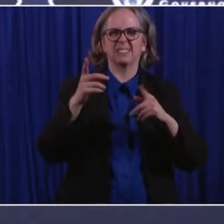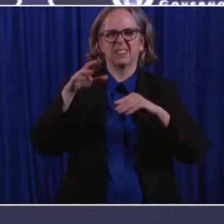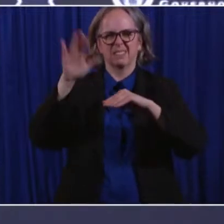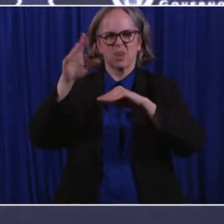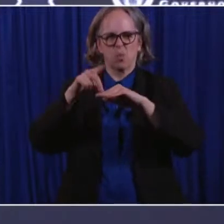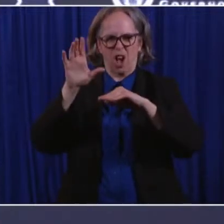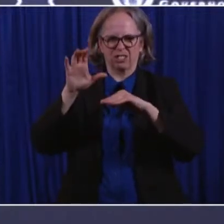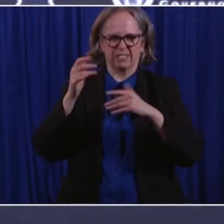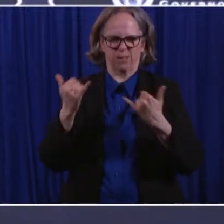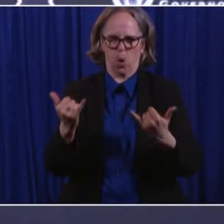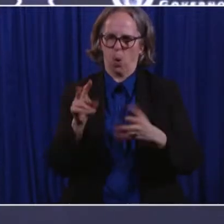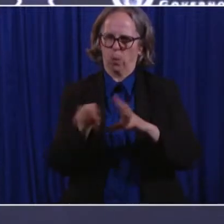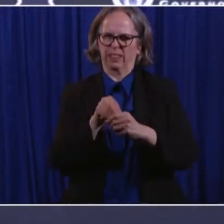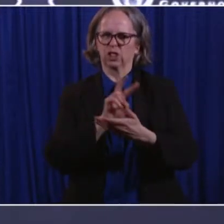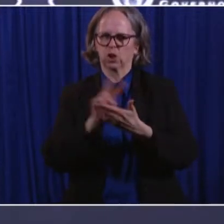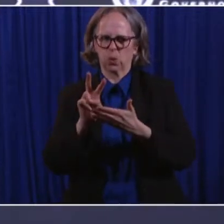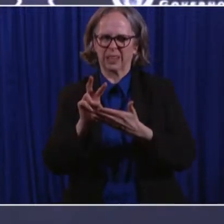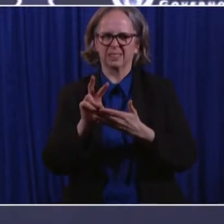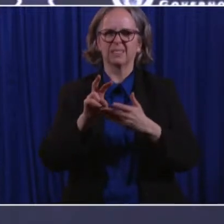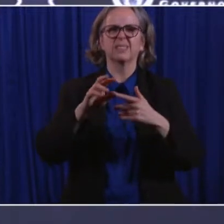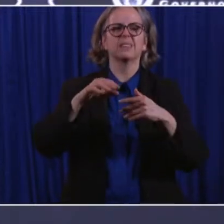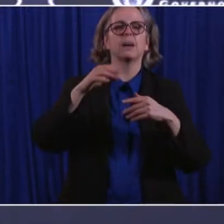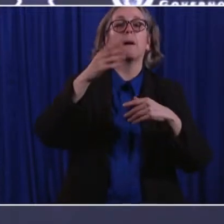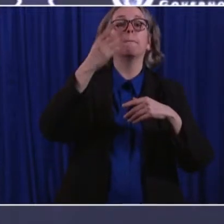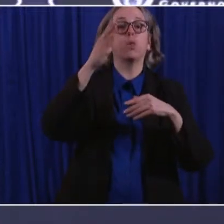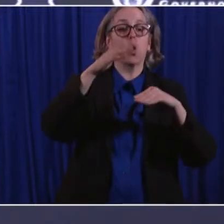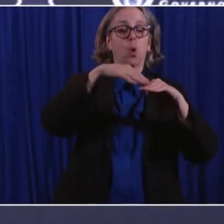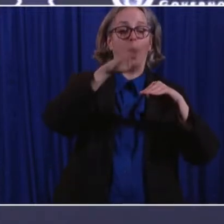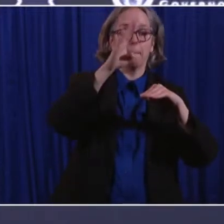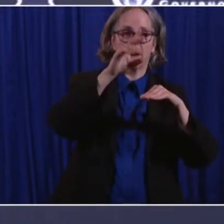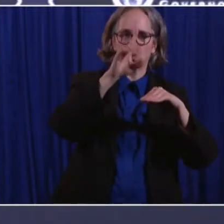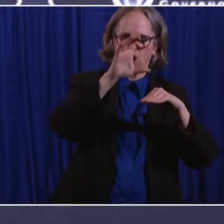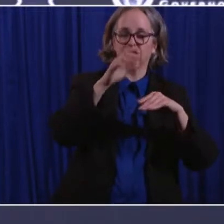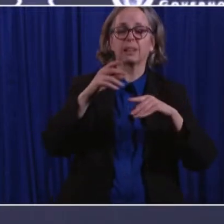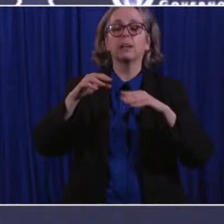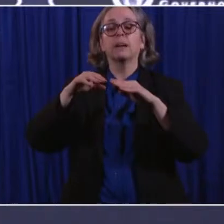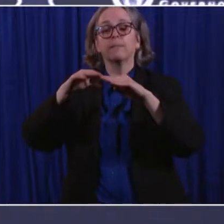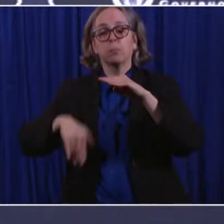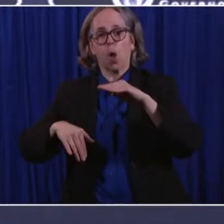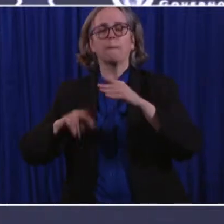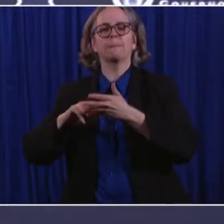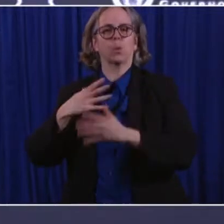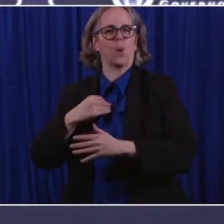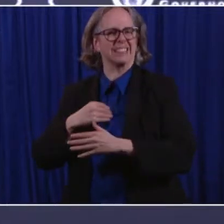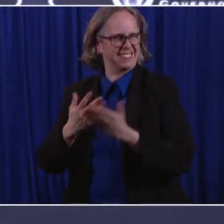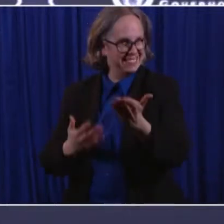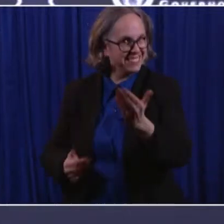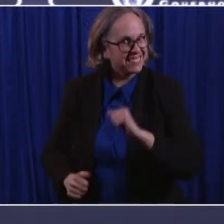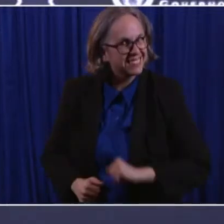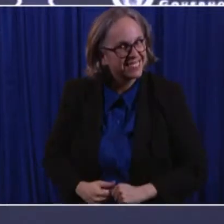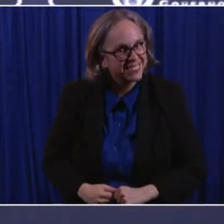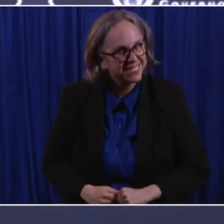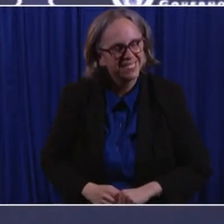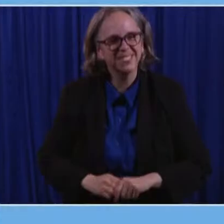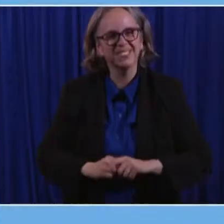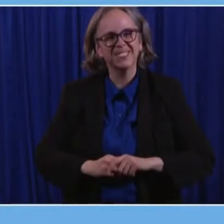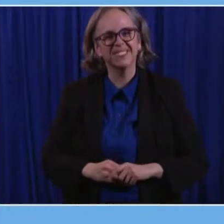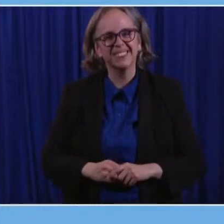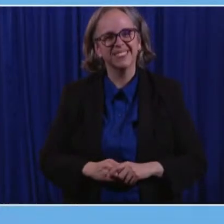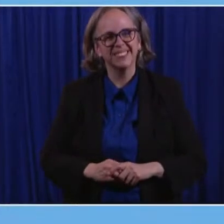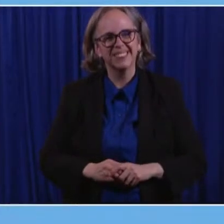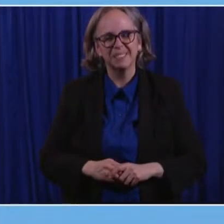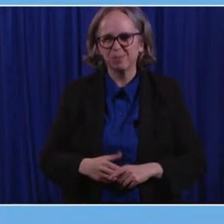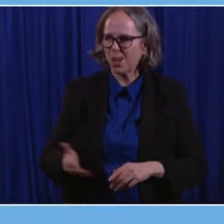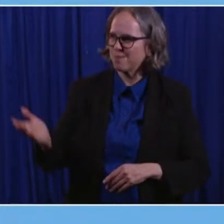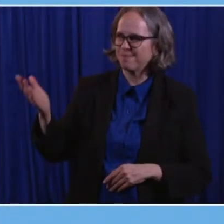under that, it's in white. So we're moving up and we're very happy about that. Next one, Eric. Okay, these are